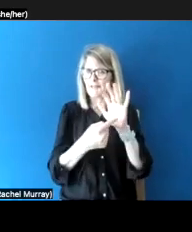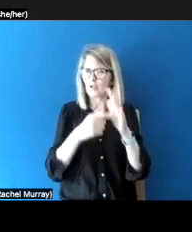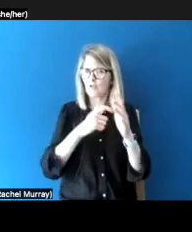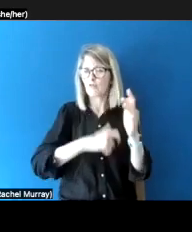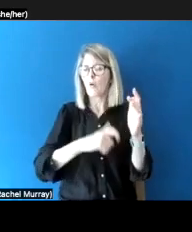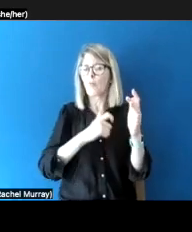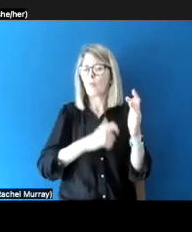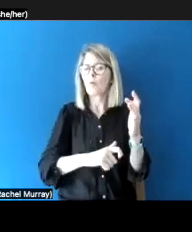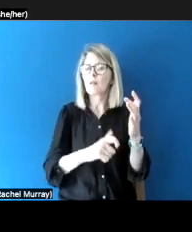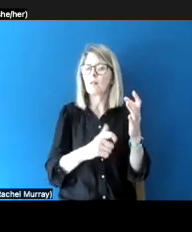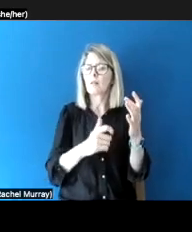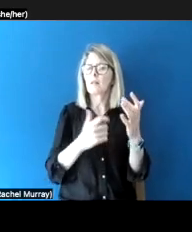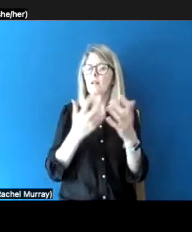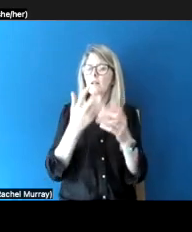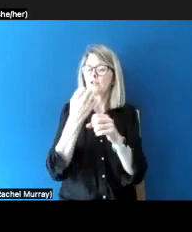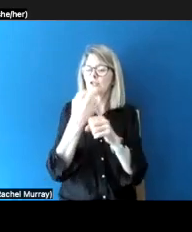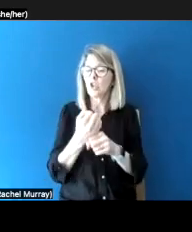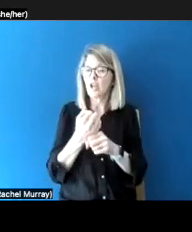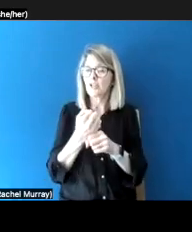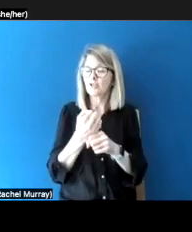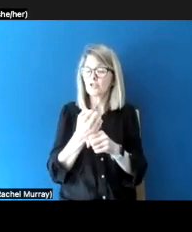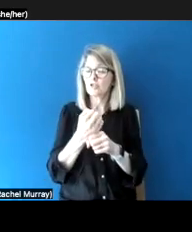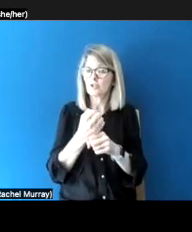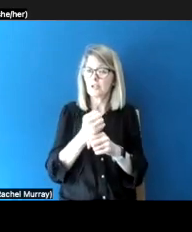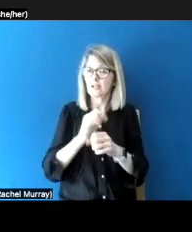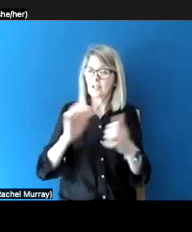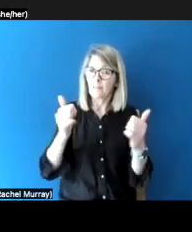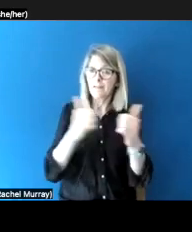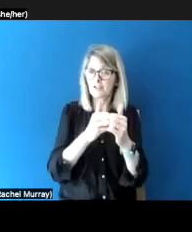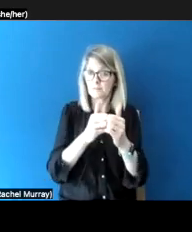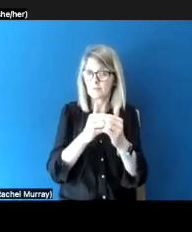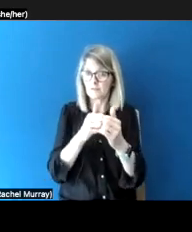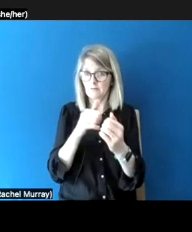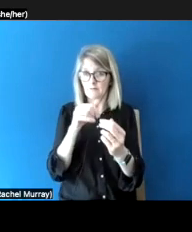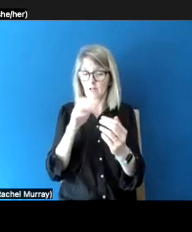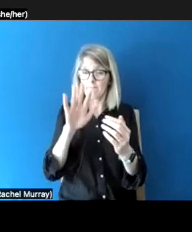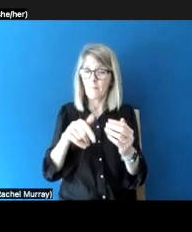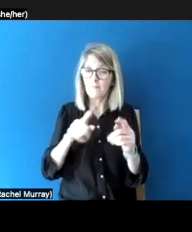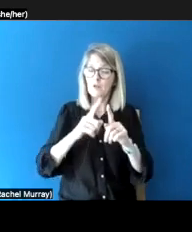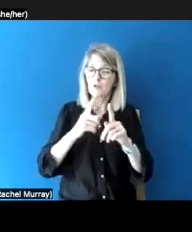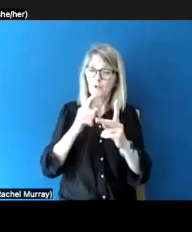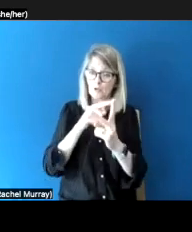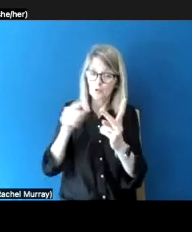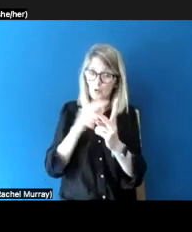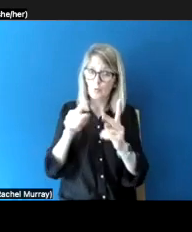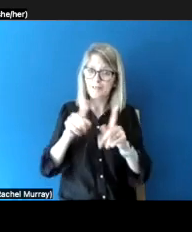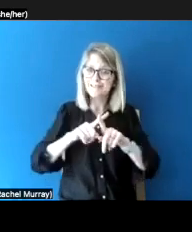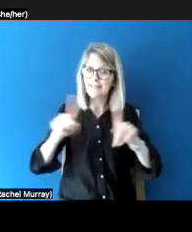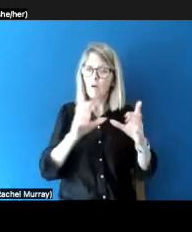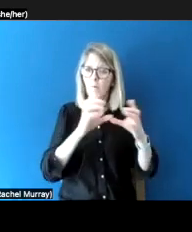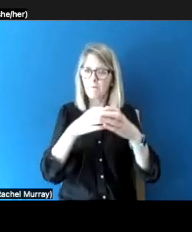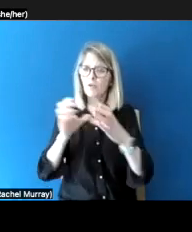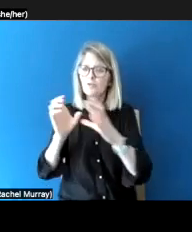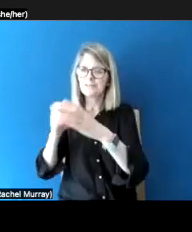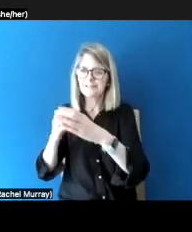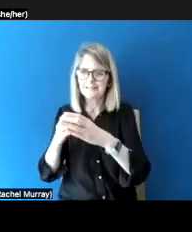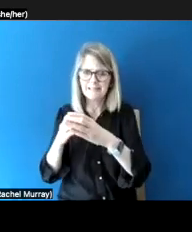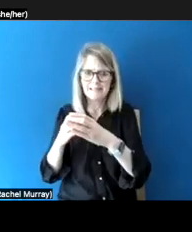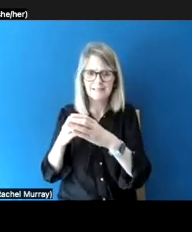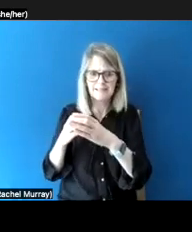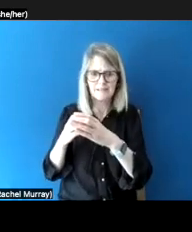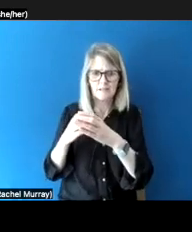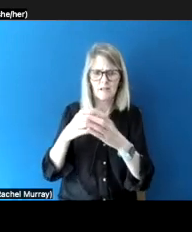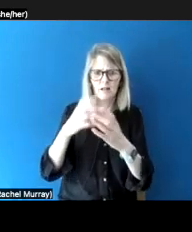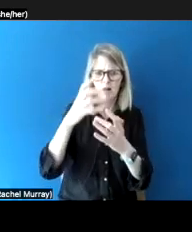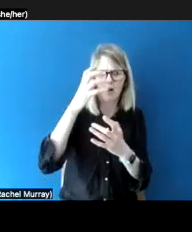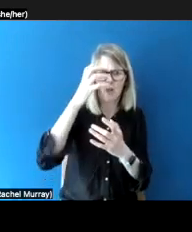church commissioners came to be through the amalgamation of two different bodies. One is the Queen Anne's Bounty, which was set up